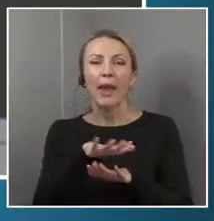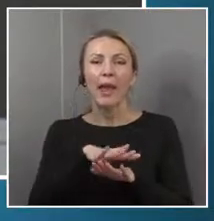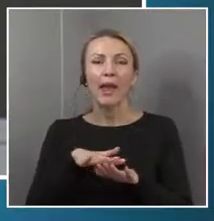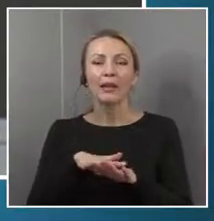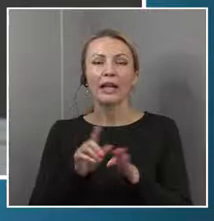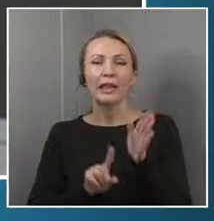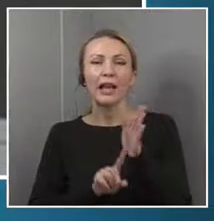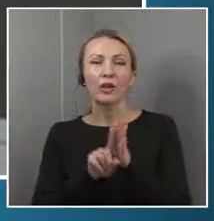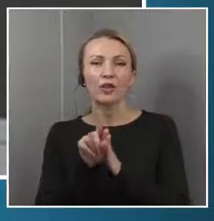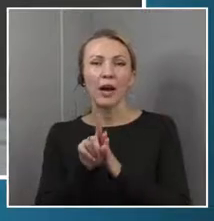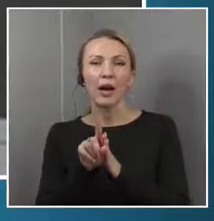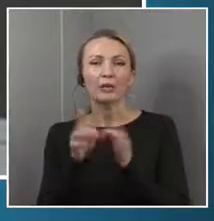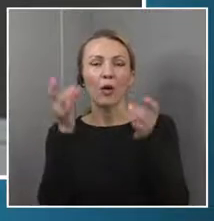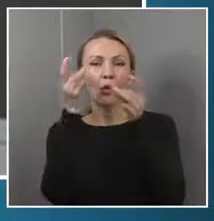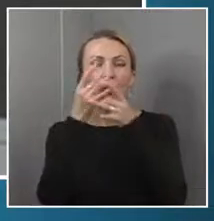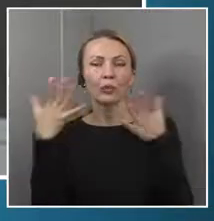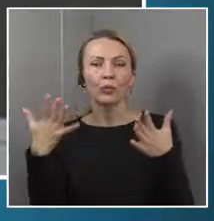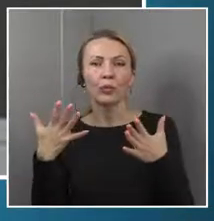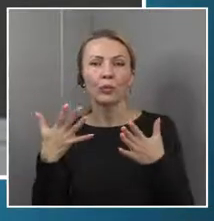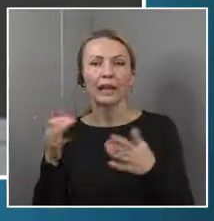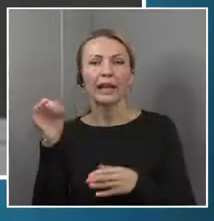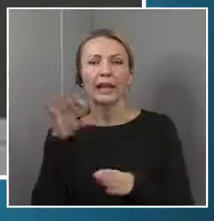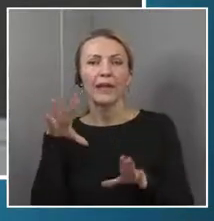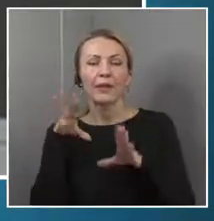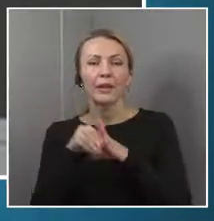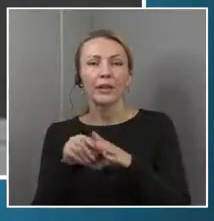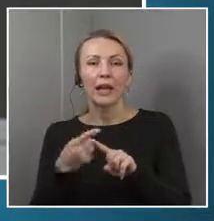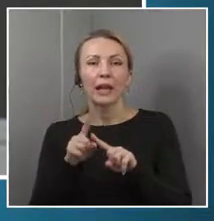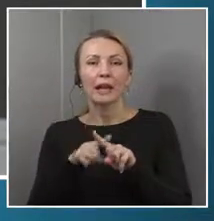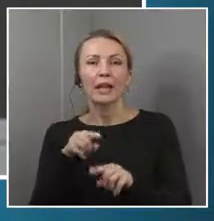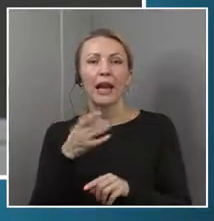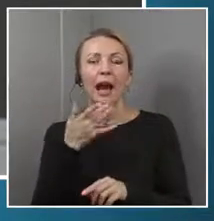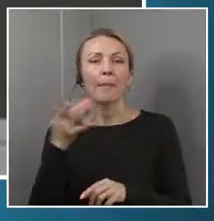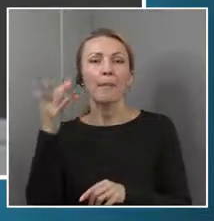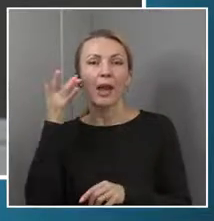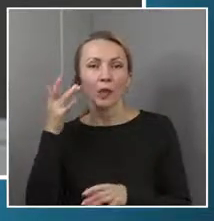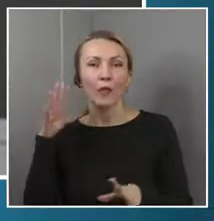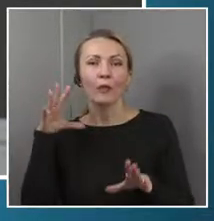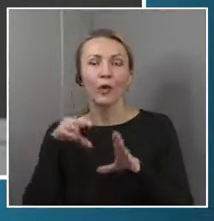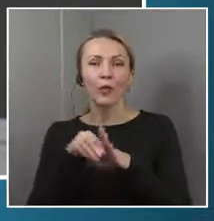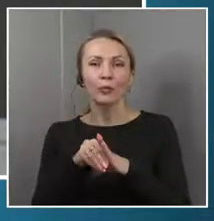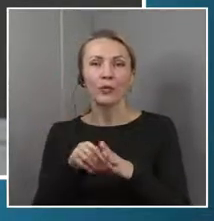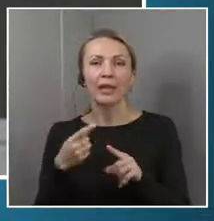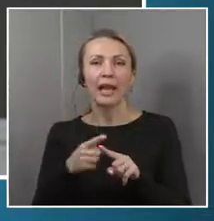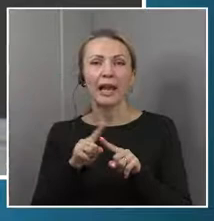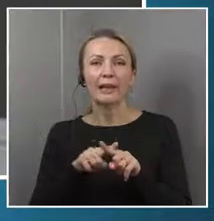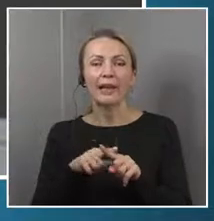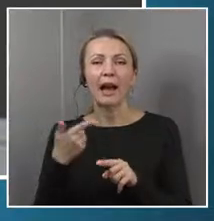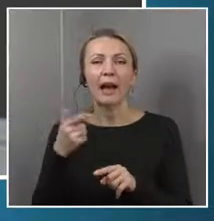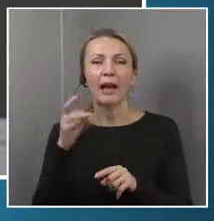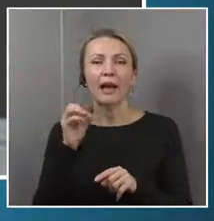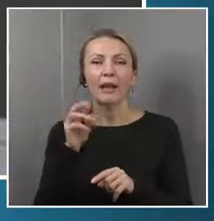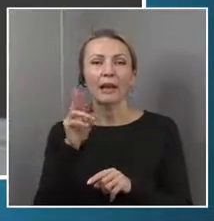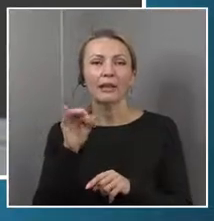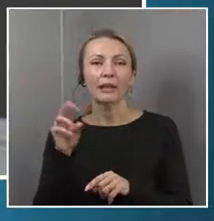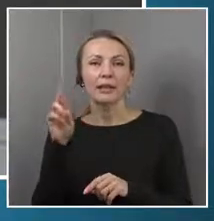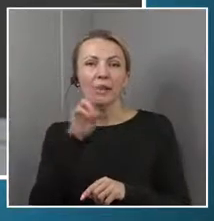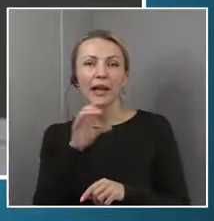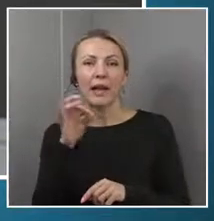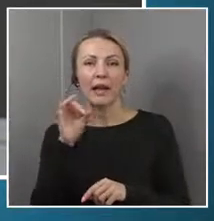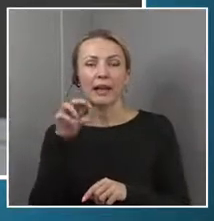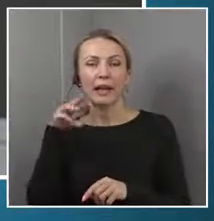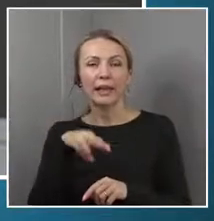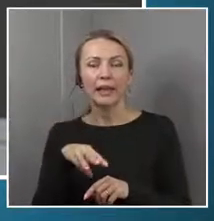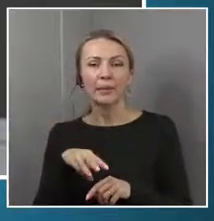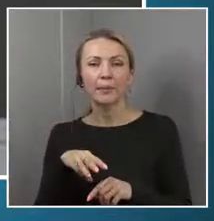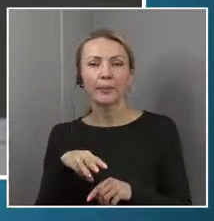Because the cradle of the European civilization is there, and by European I mean the United